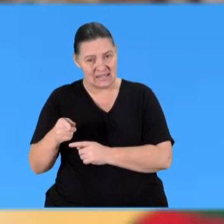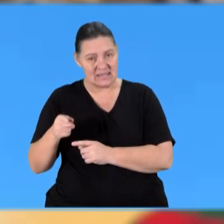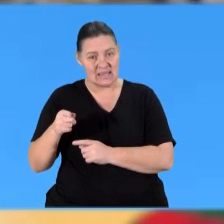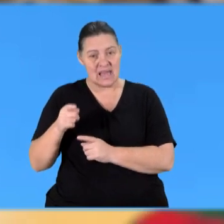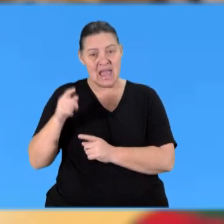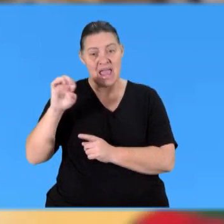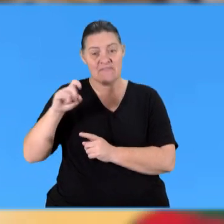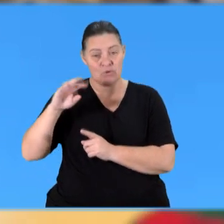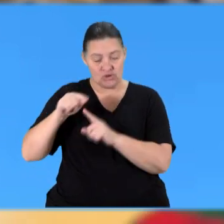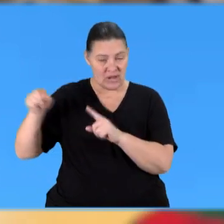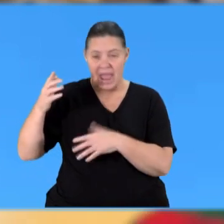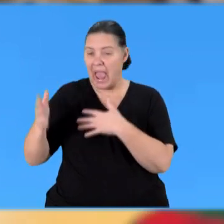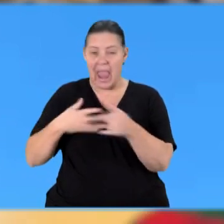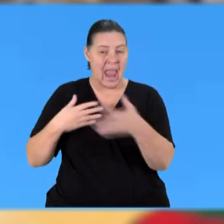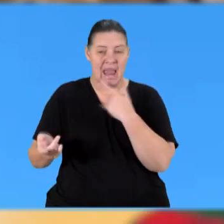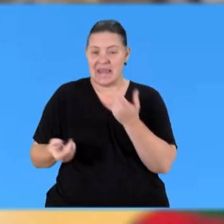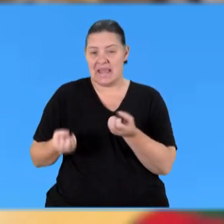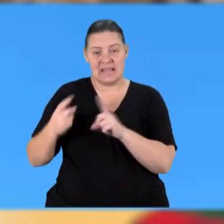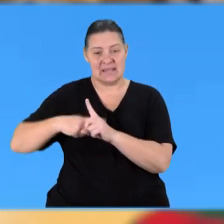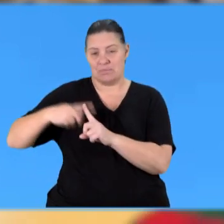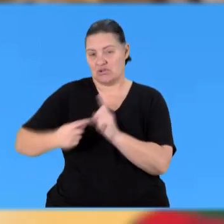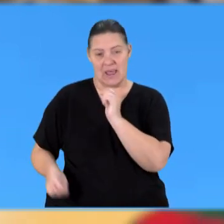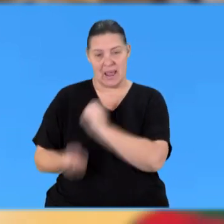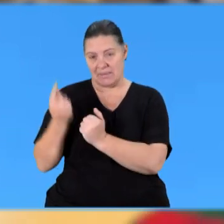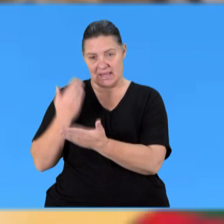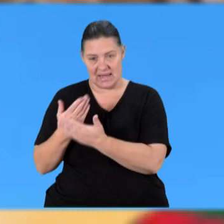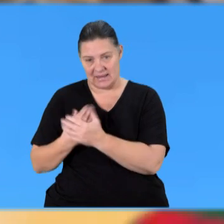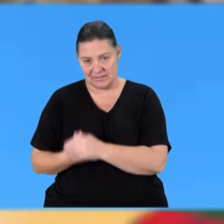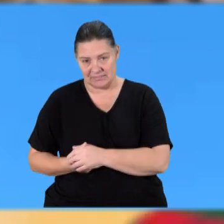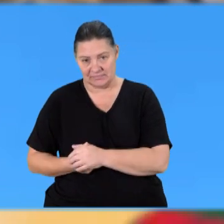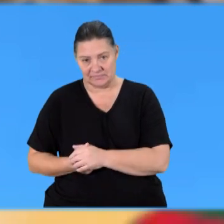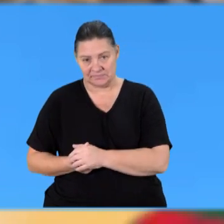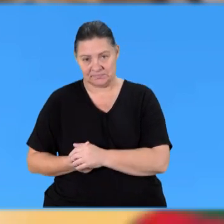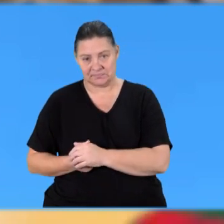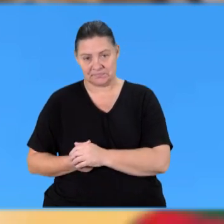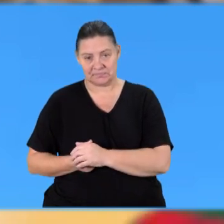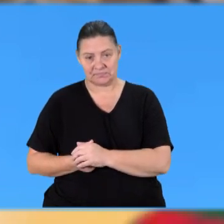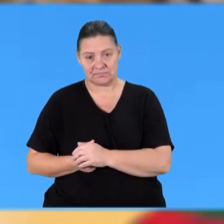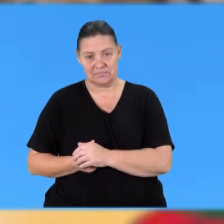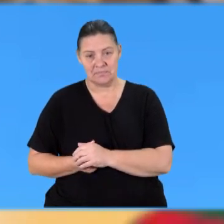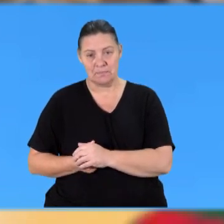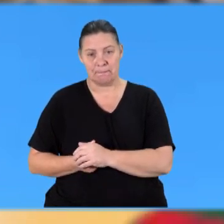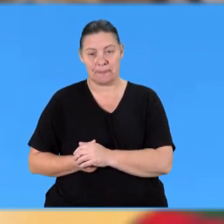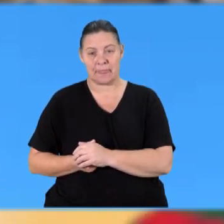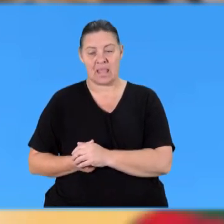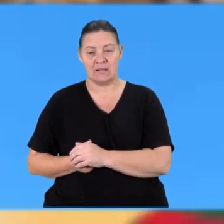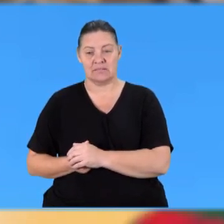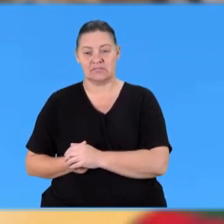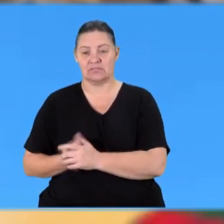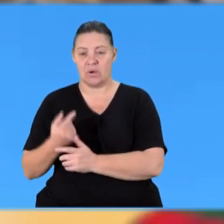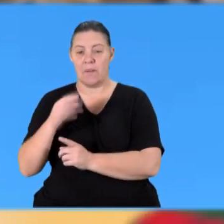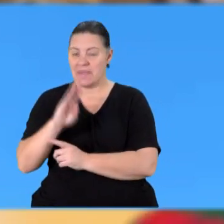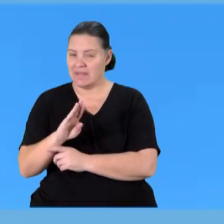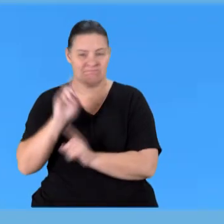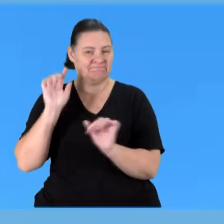that evaporation can happen at any given temperature. At any given temperature, evaporation can happen. So